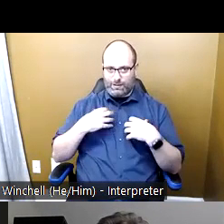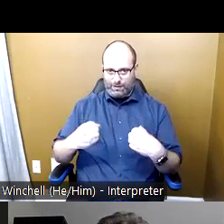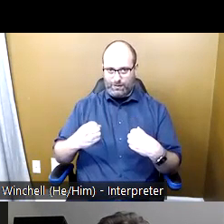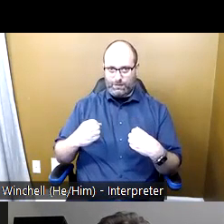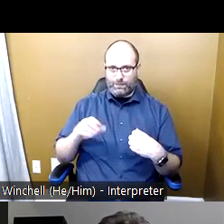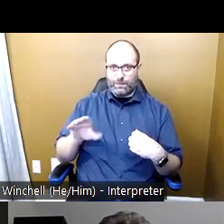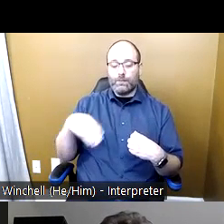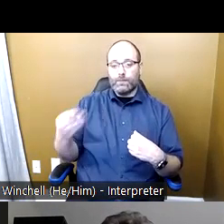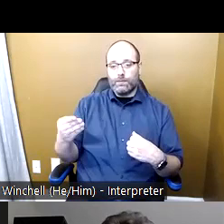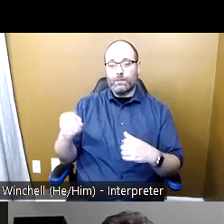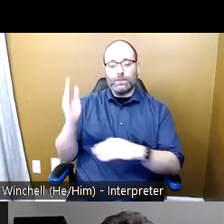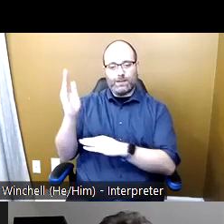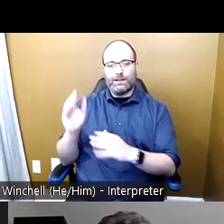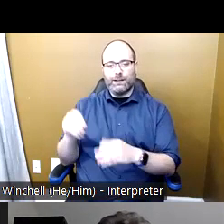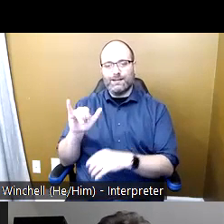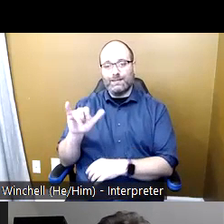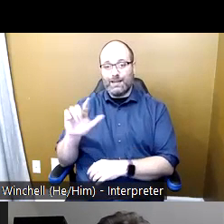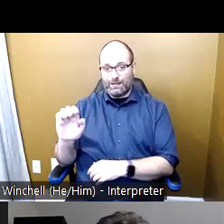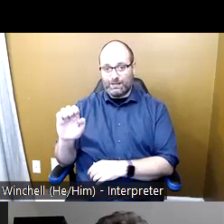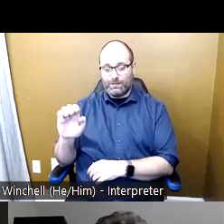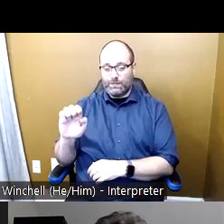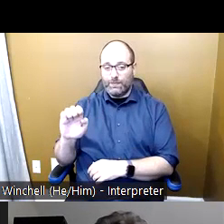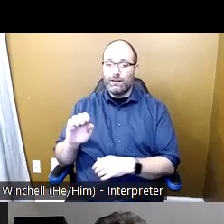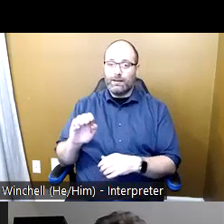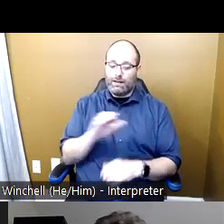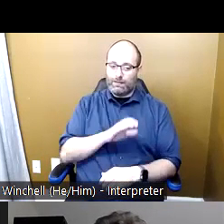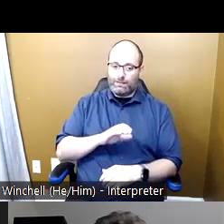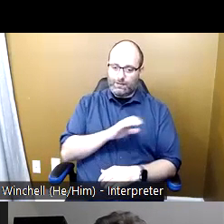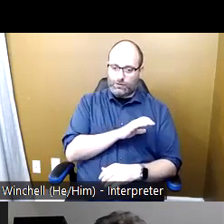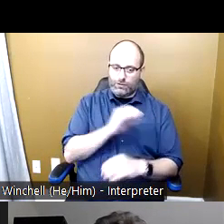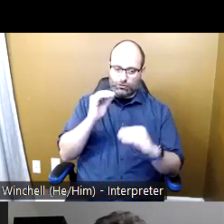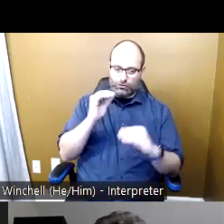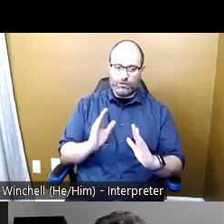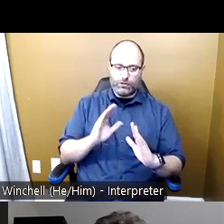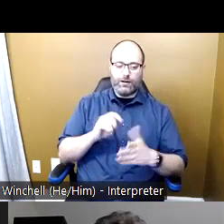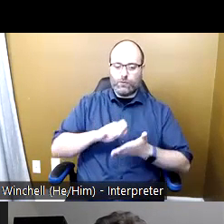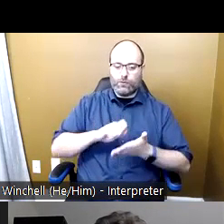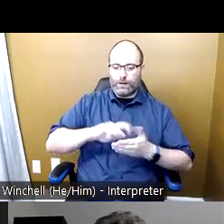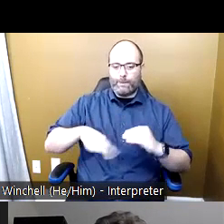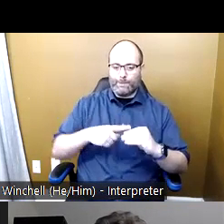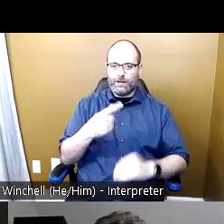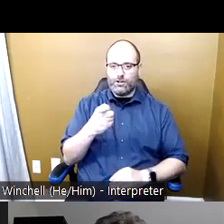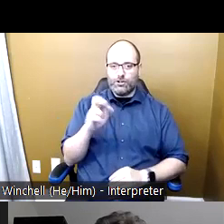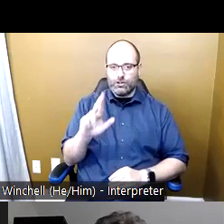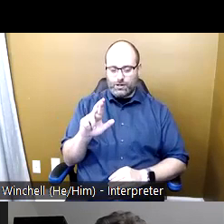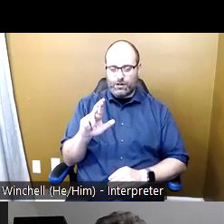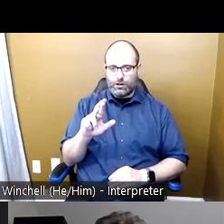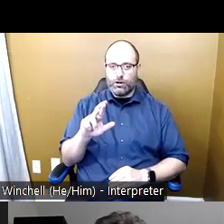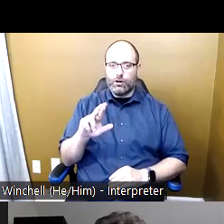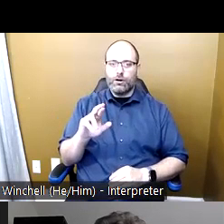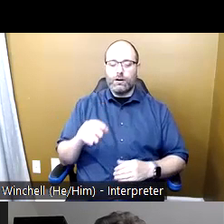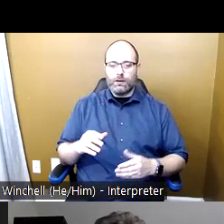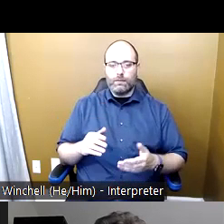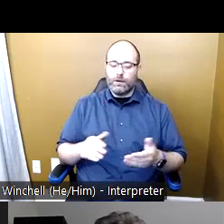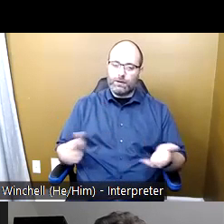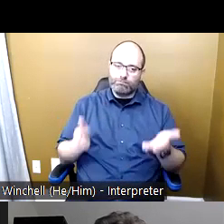residents at Yale. Dr. Kim is currently a clinical instructor at Harvard Medical School and writes about gender-affirming care, trans-specific topics in